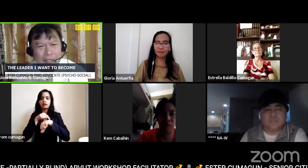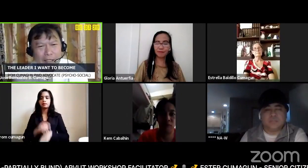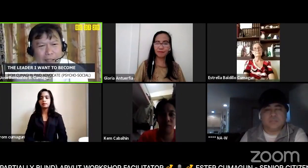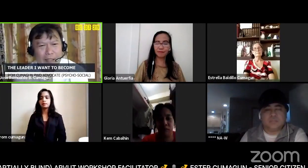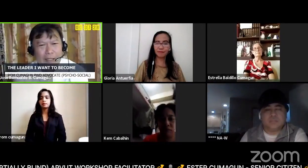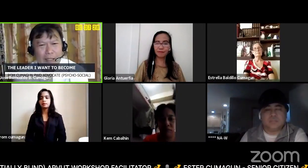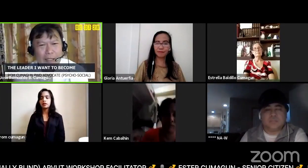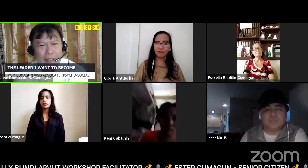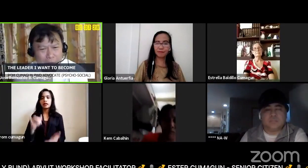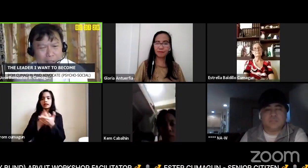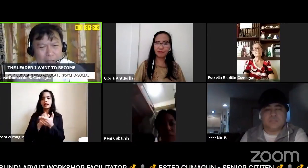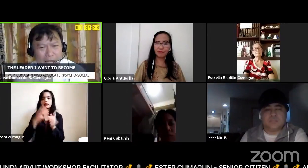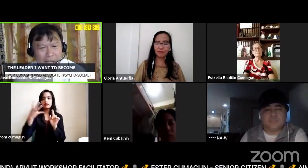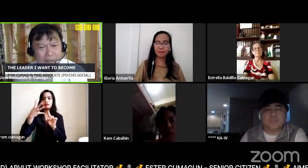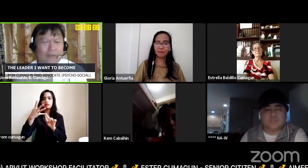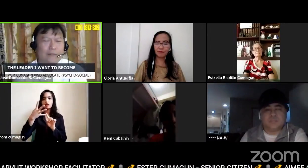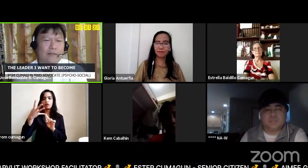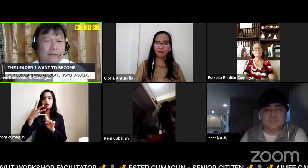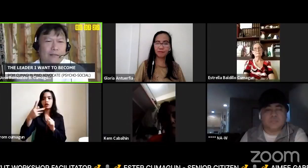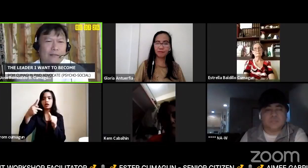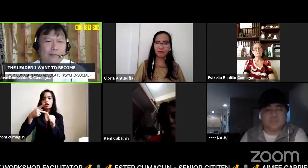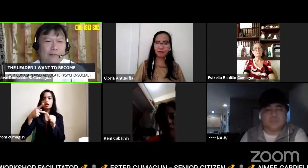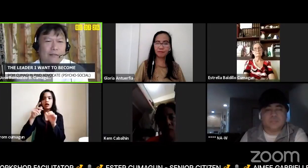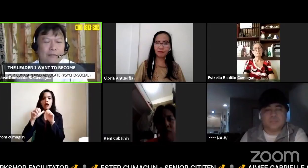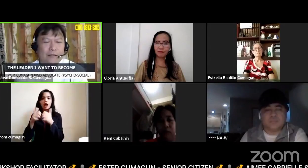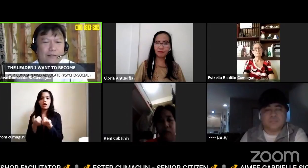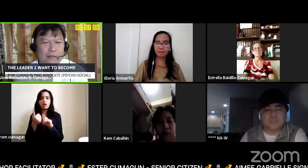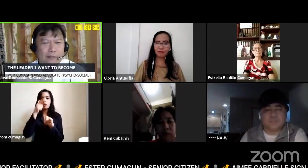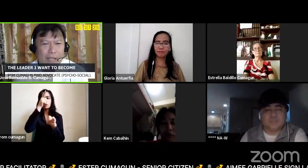priorities, okay, in order: God,